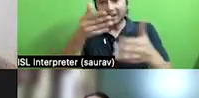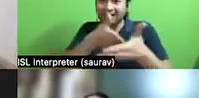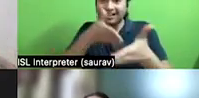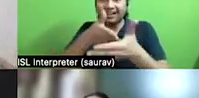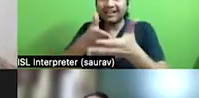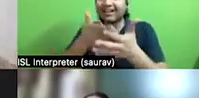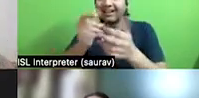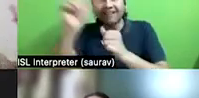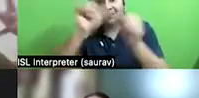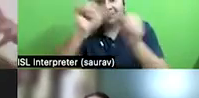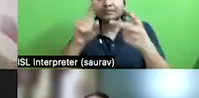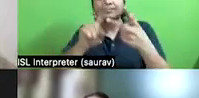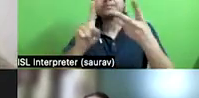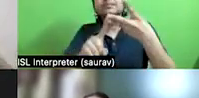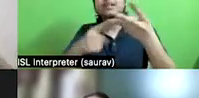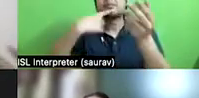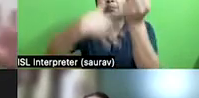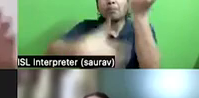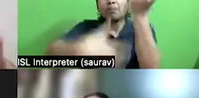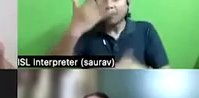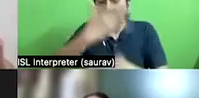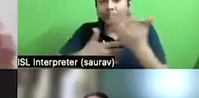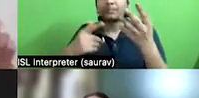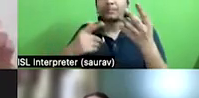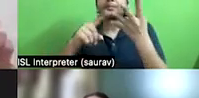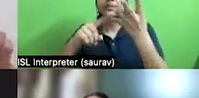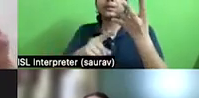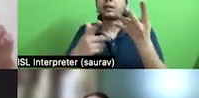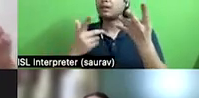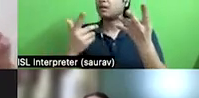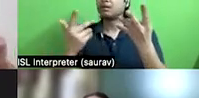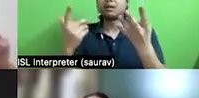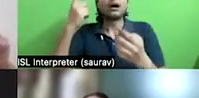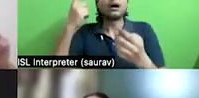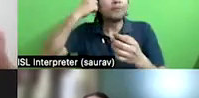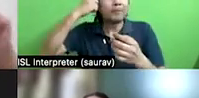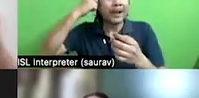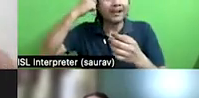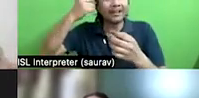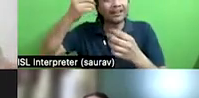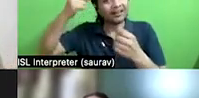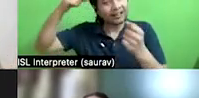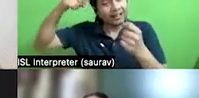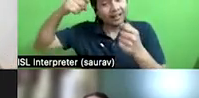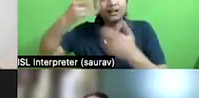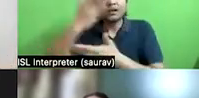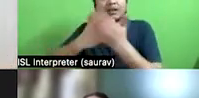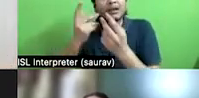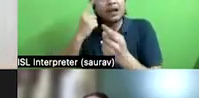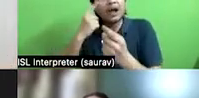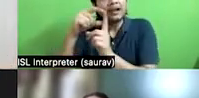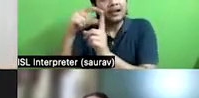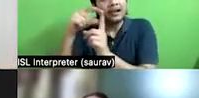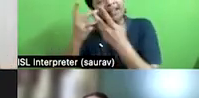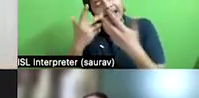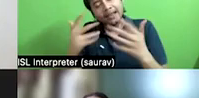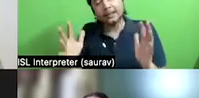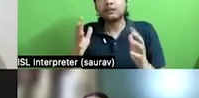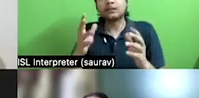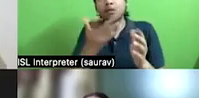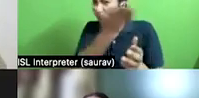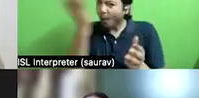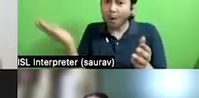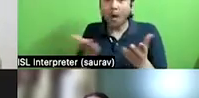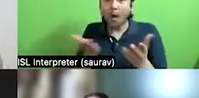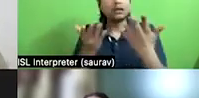neurodiversity, thalassemia, you name it. You will find these kind of issues. Why is there less something? Whatever is